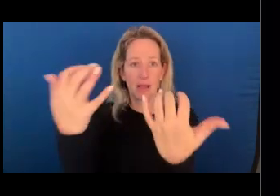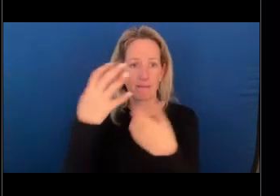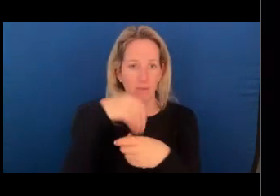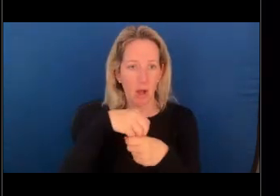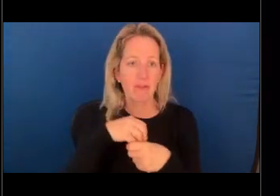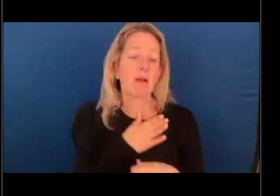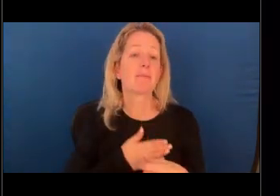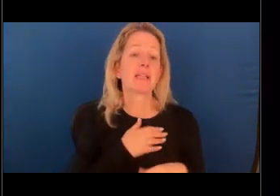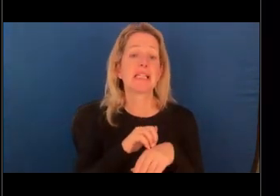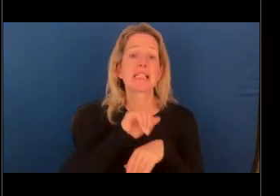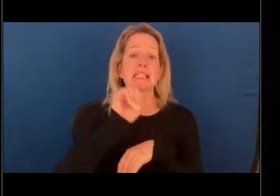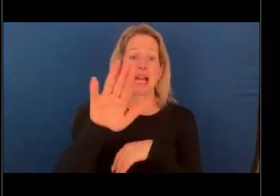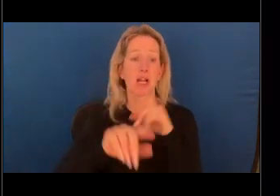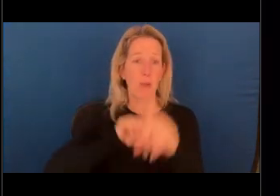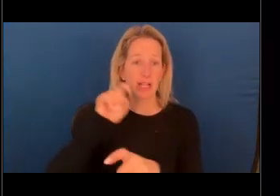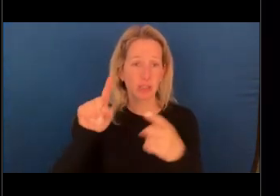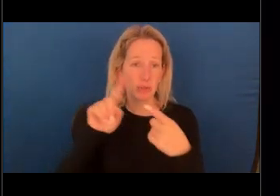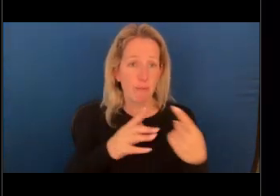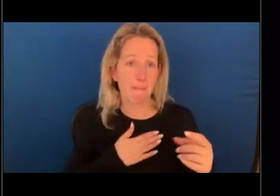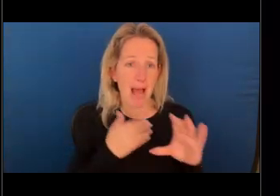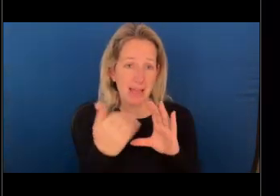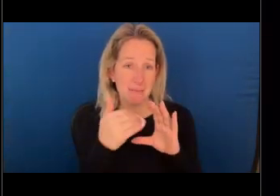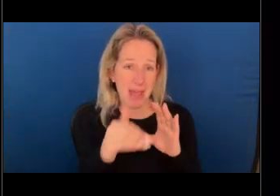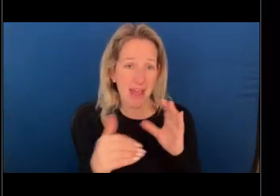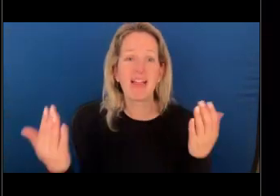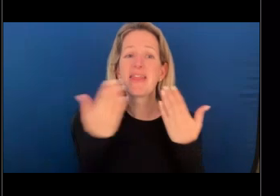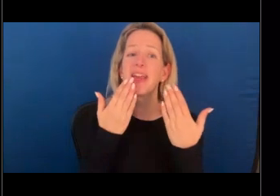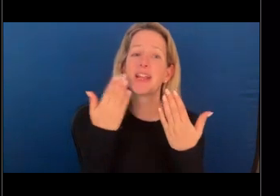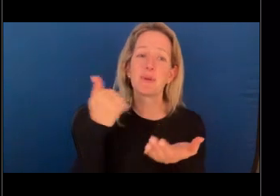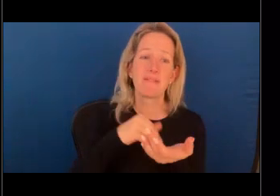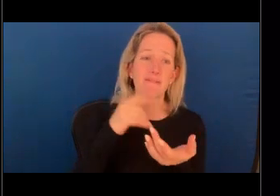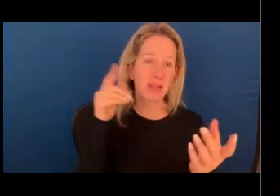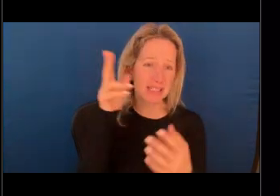send any questions to my email, and thanks again for listening.